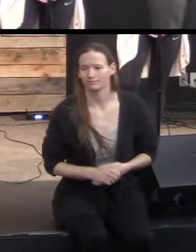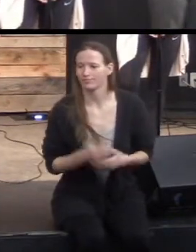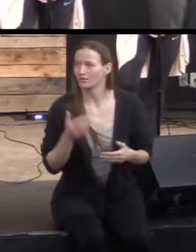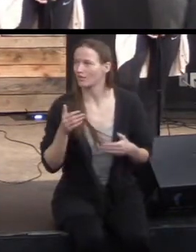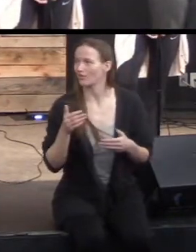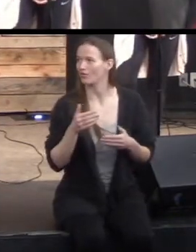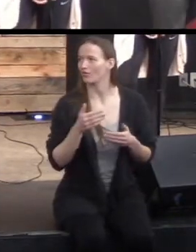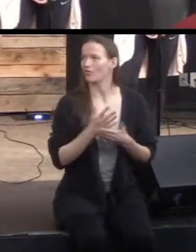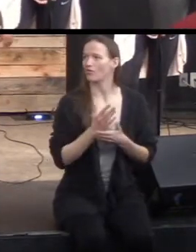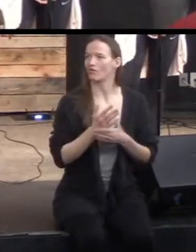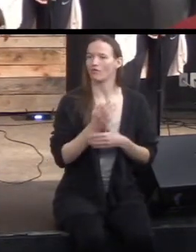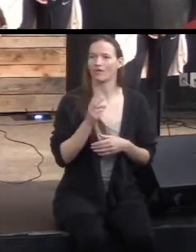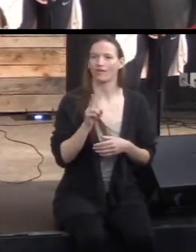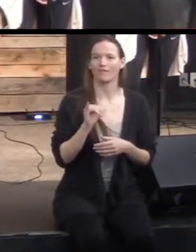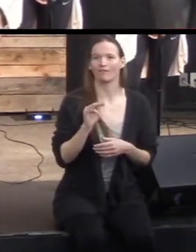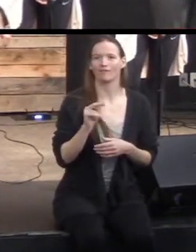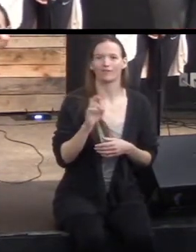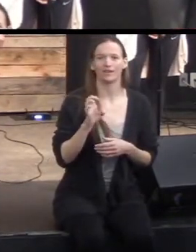Vince.